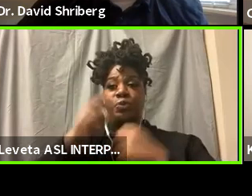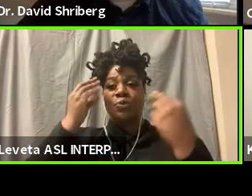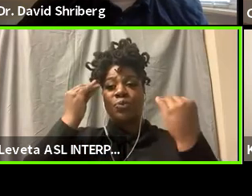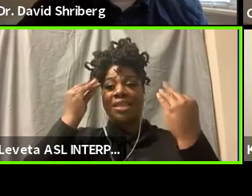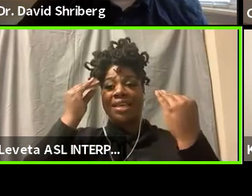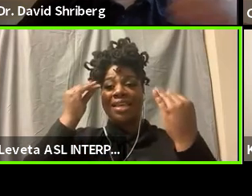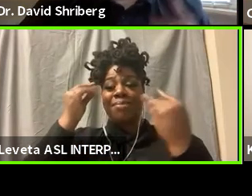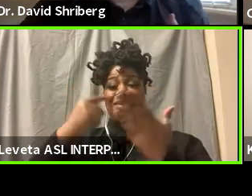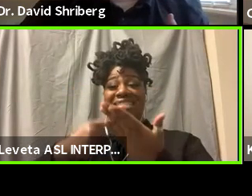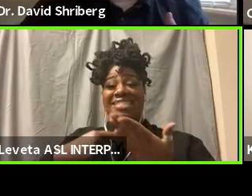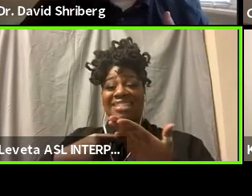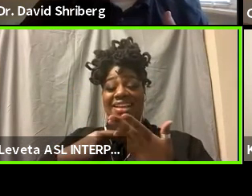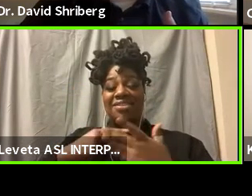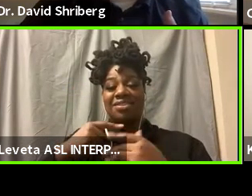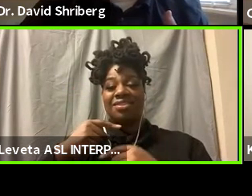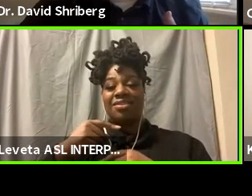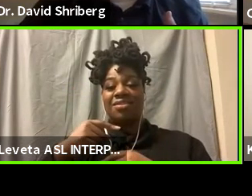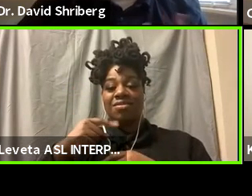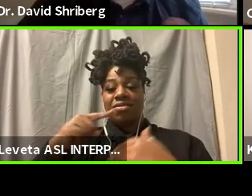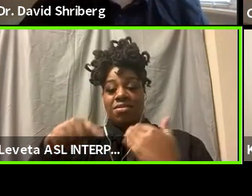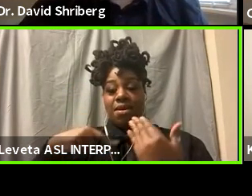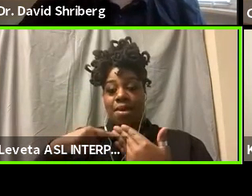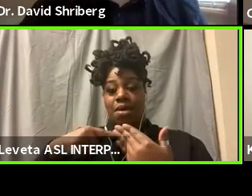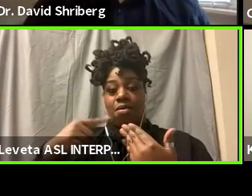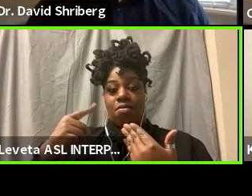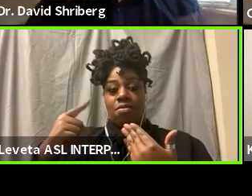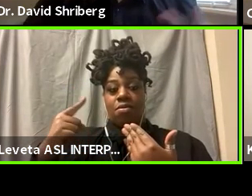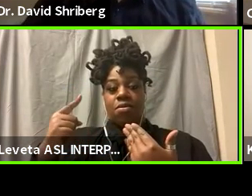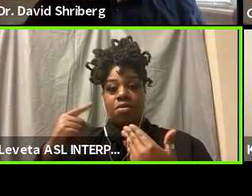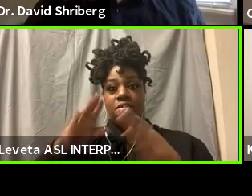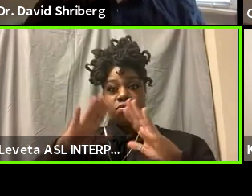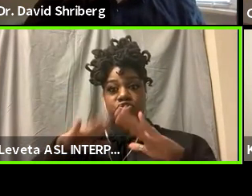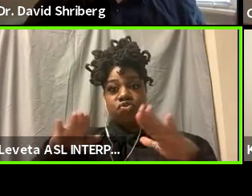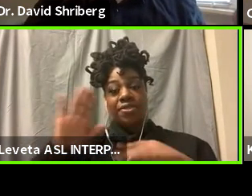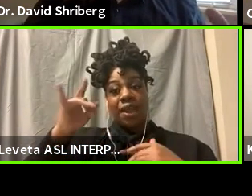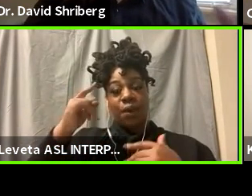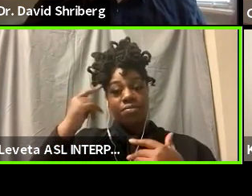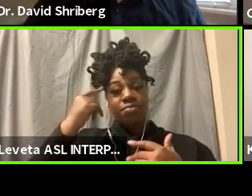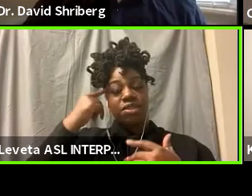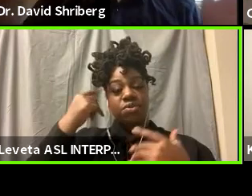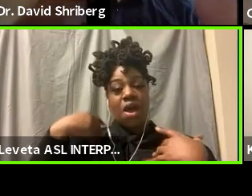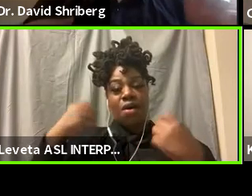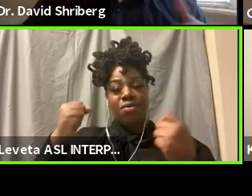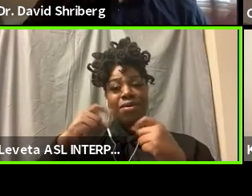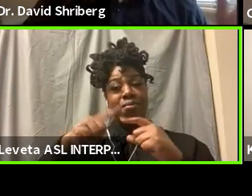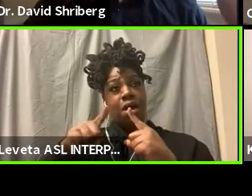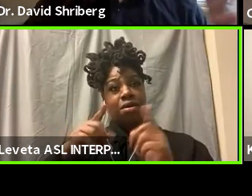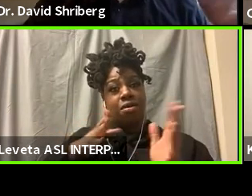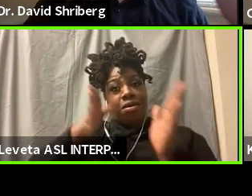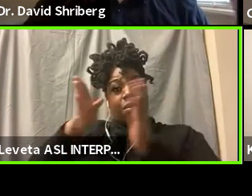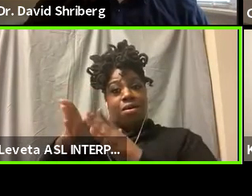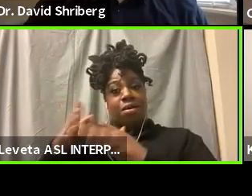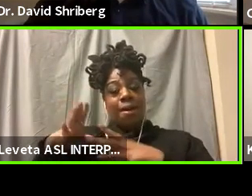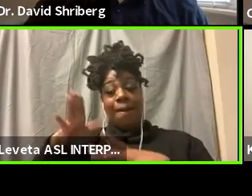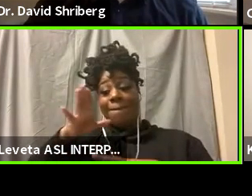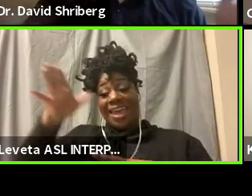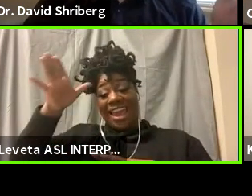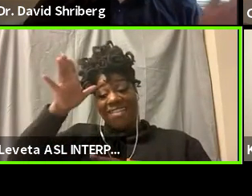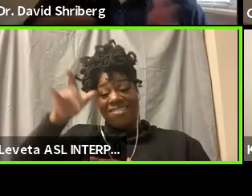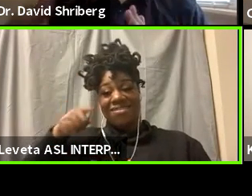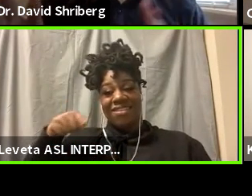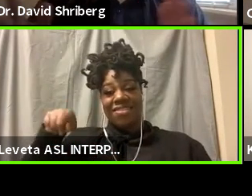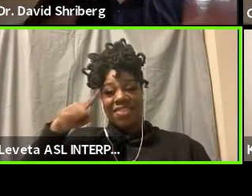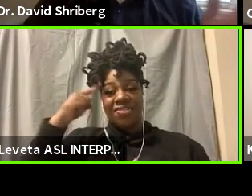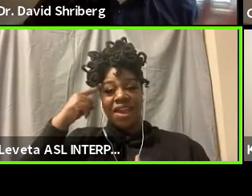child's mental health, like, that's what I signed up to do, right? But typical parent, they may not be thinking that the school is like